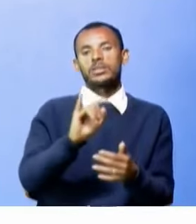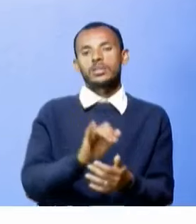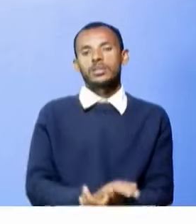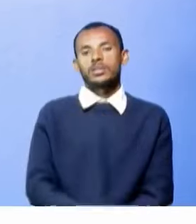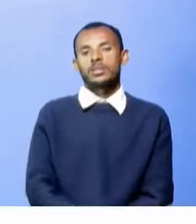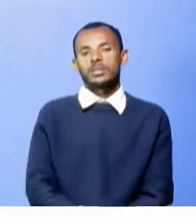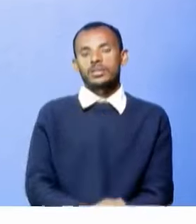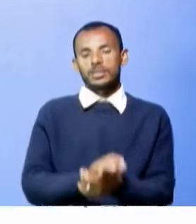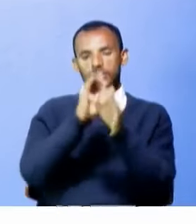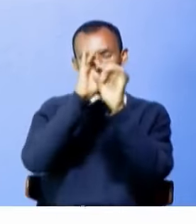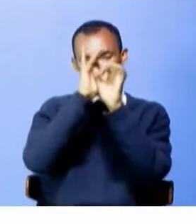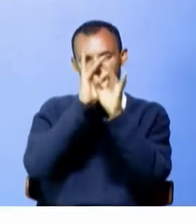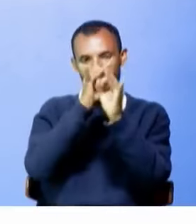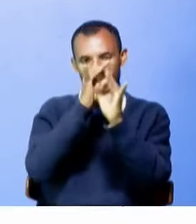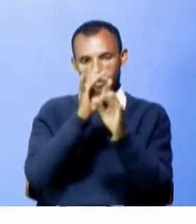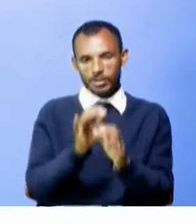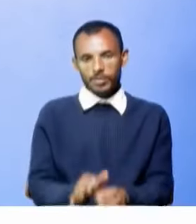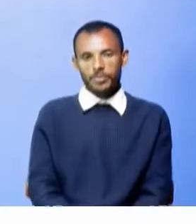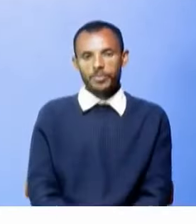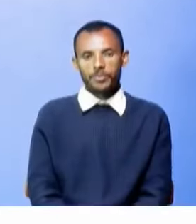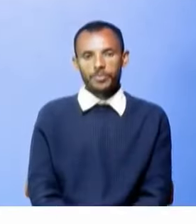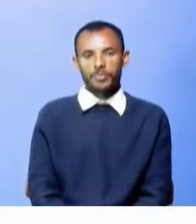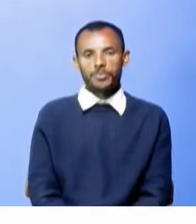the experiment?